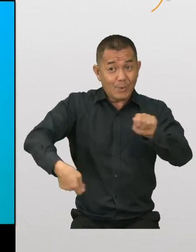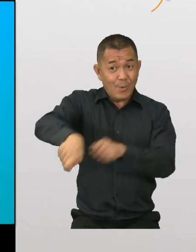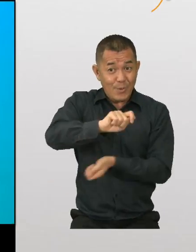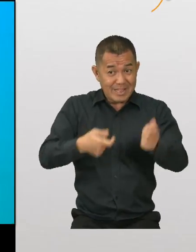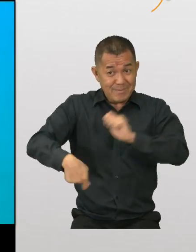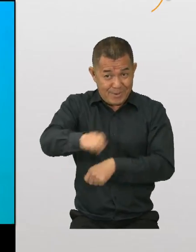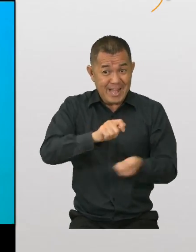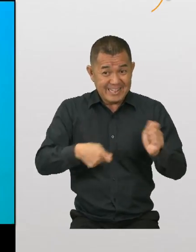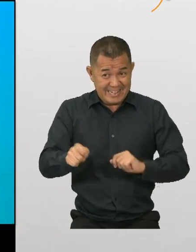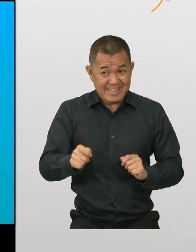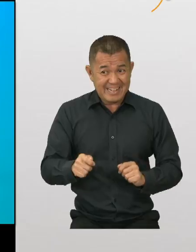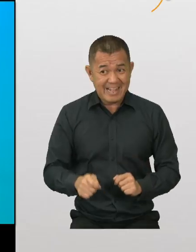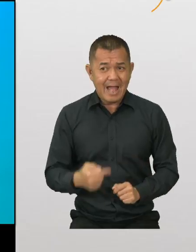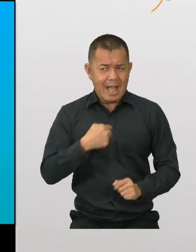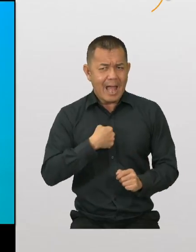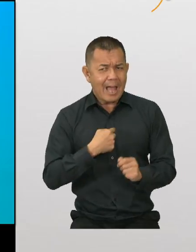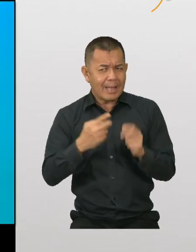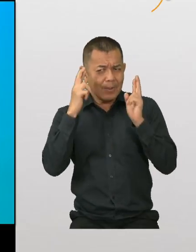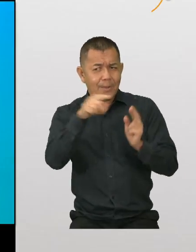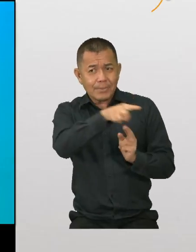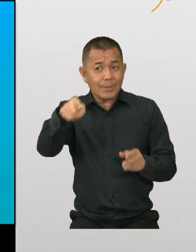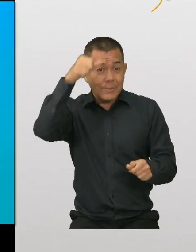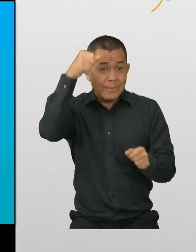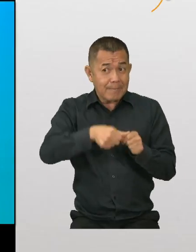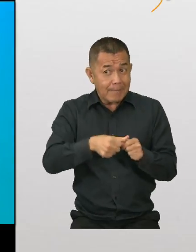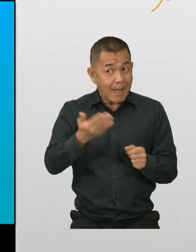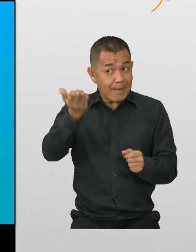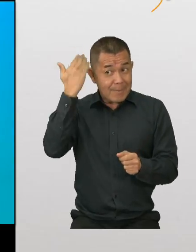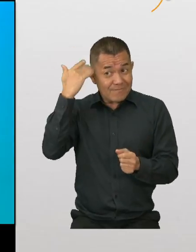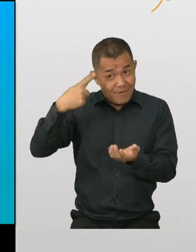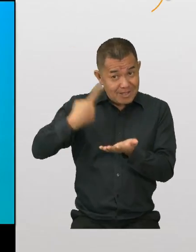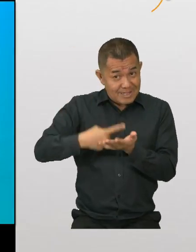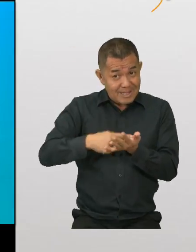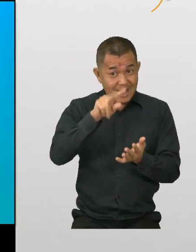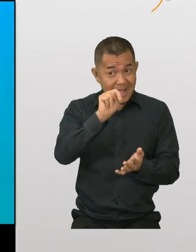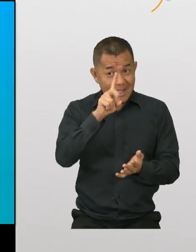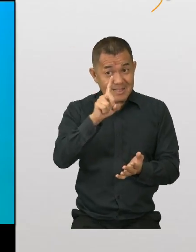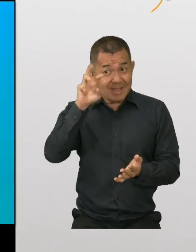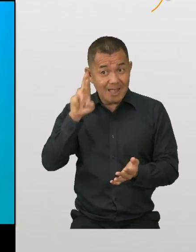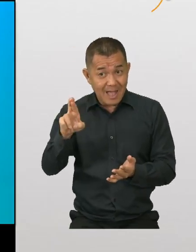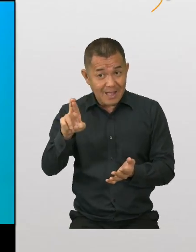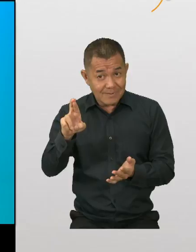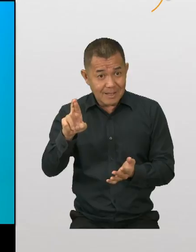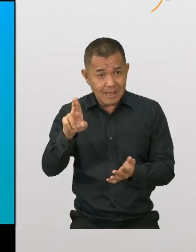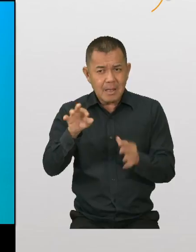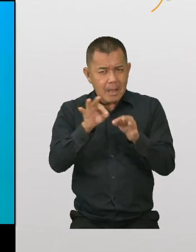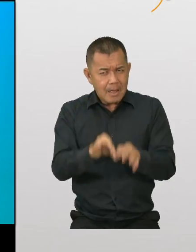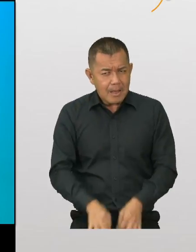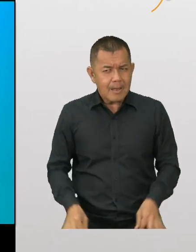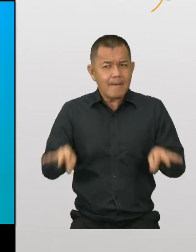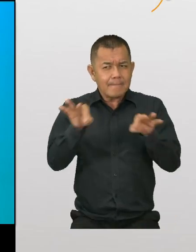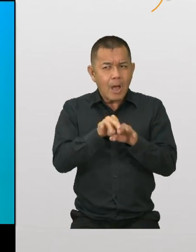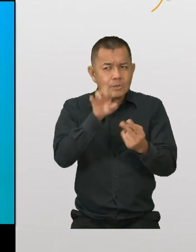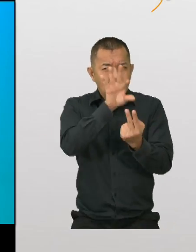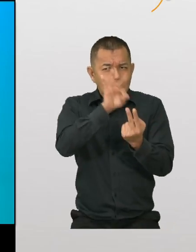And of course, I hope that you remember last year at our National Days rally, what we discussed to eat as far